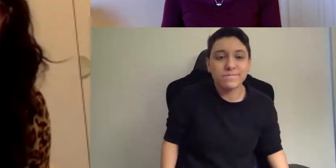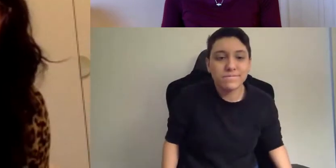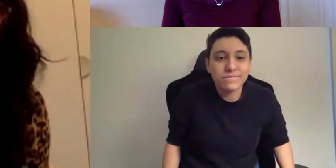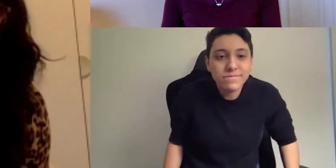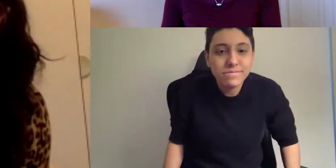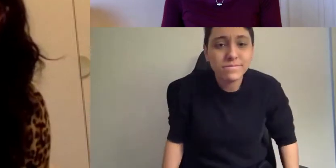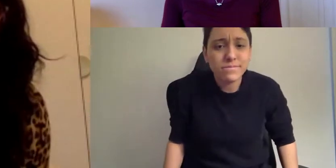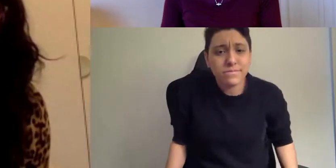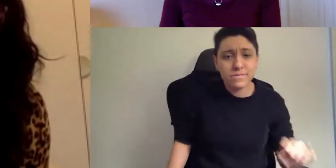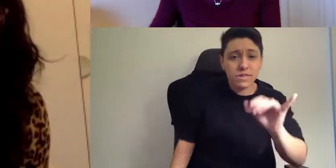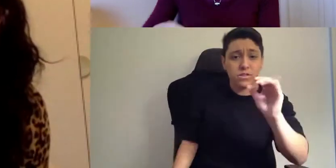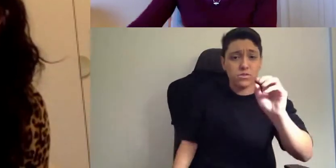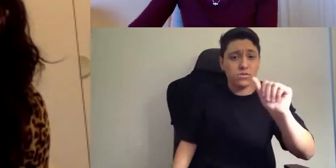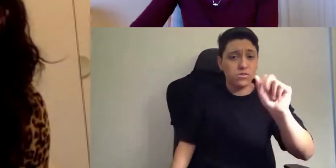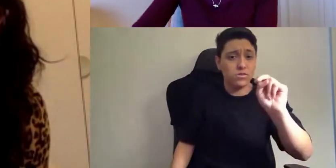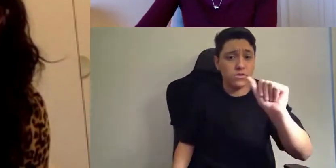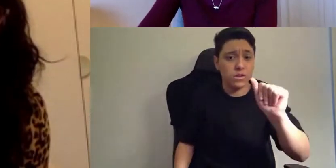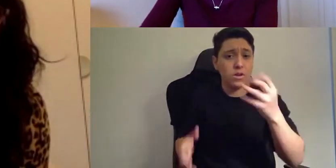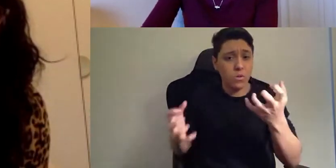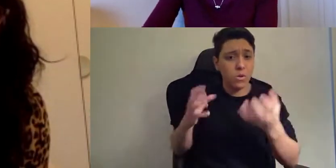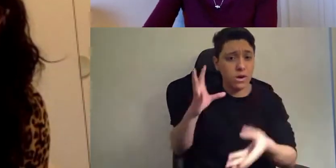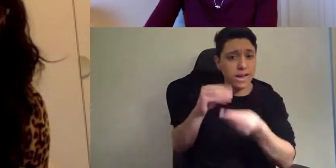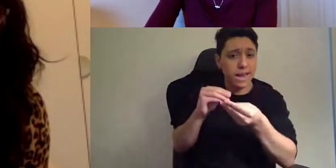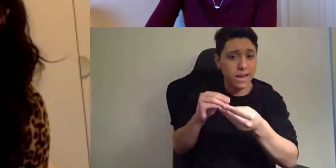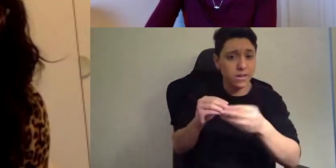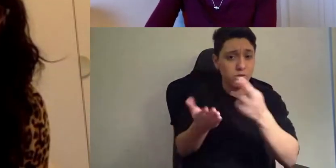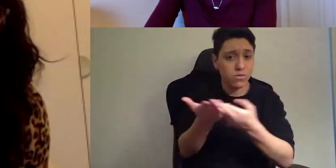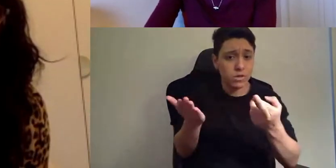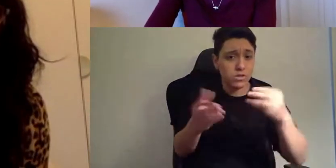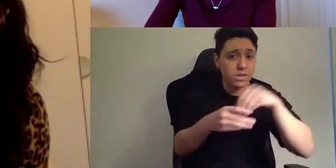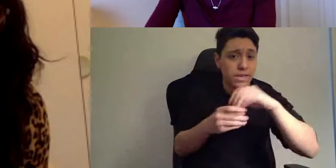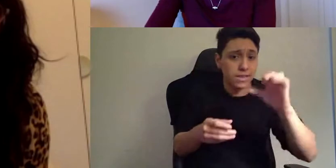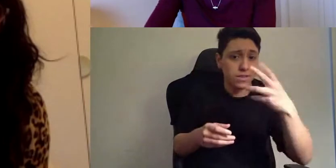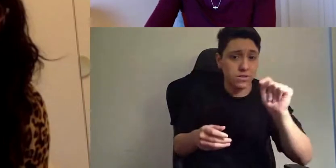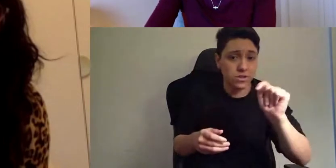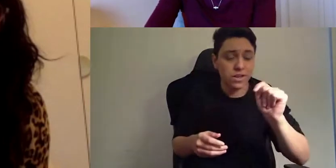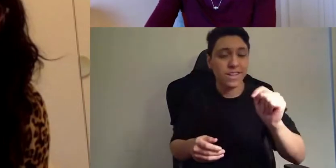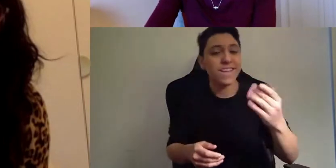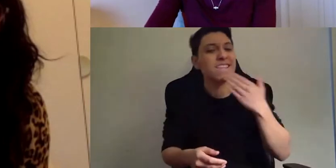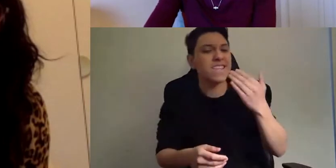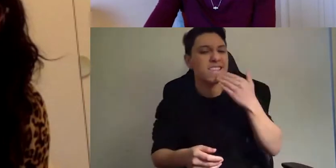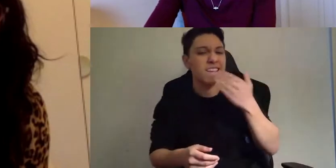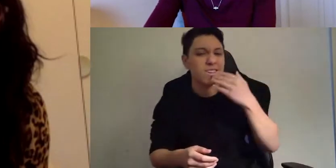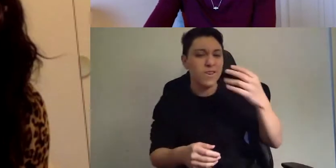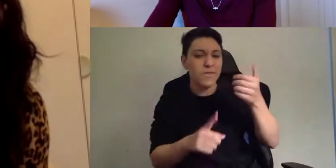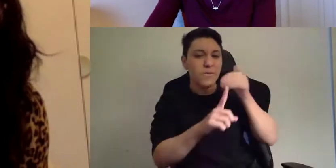Joanna, do you want to put the resources in the chat or? Thank you for reminding me. I do.